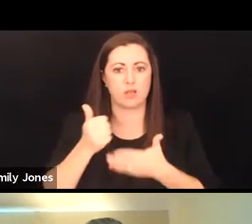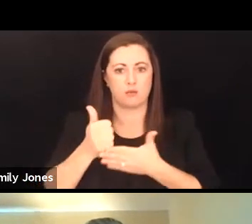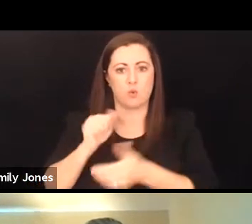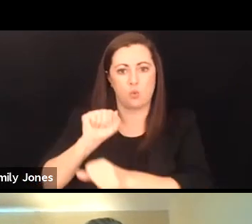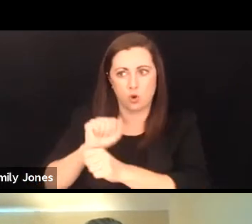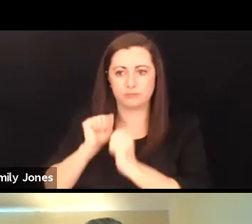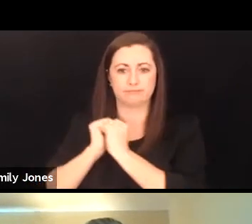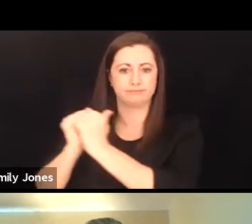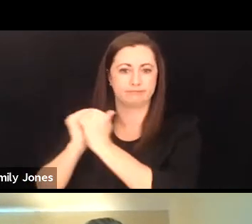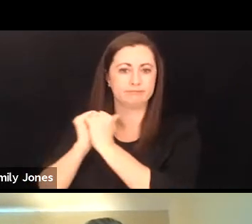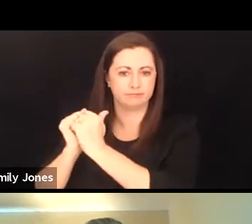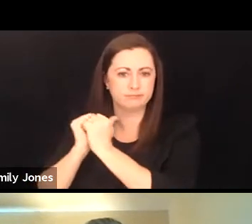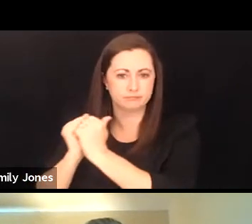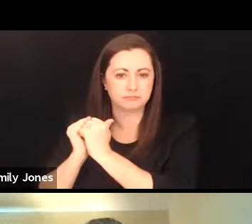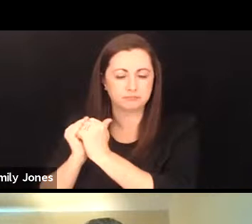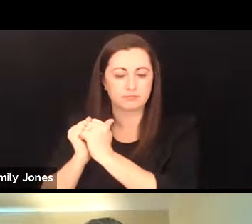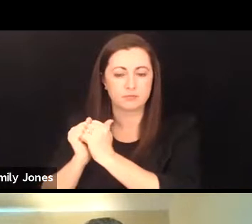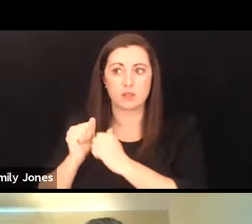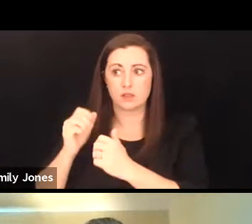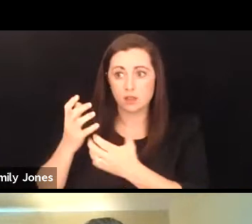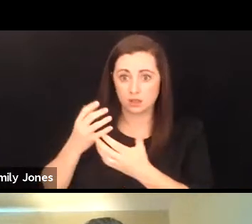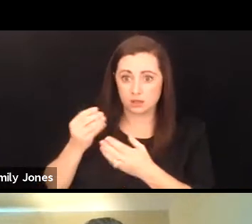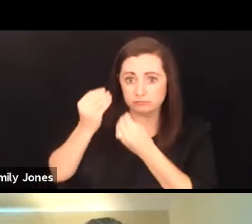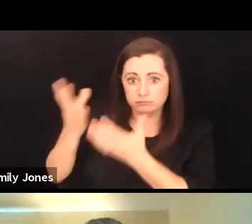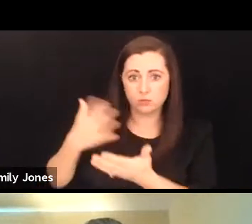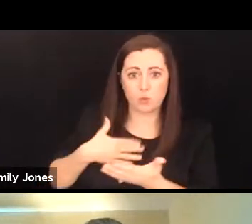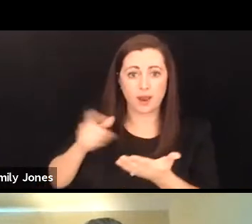to discuss what you need, what I need.